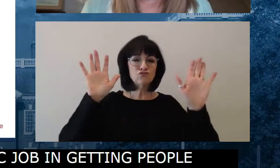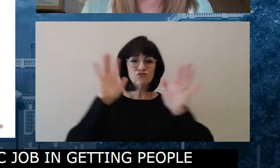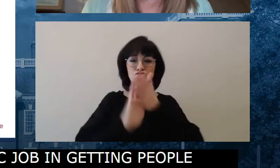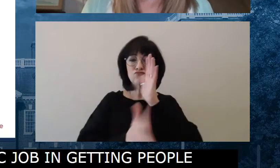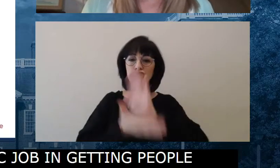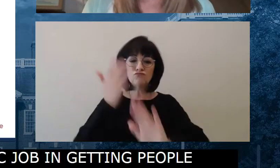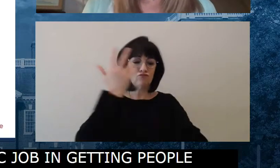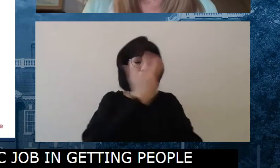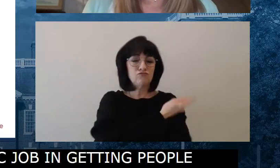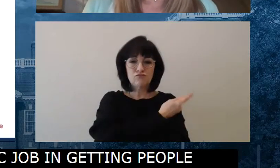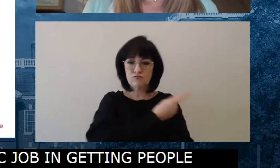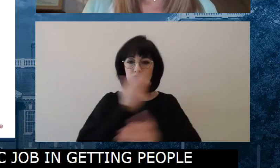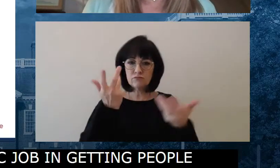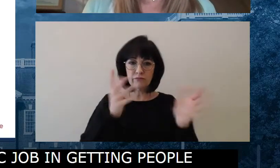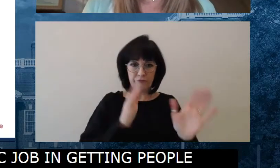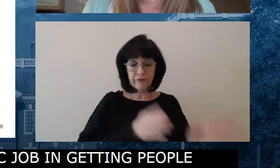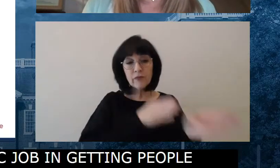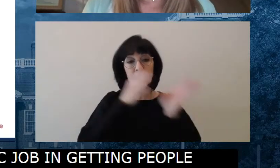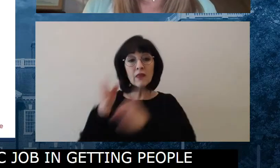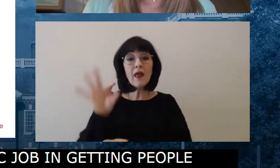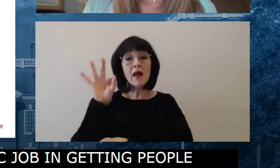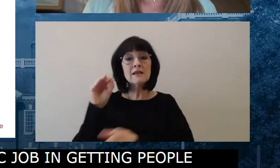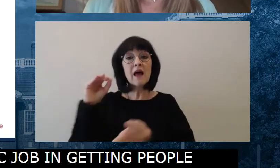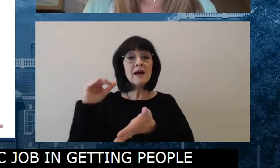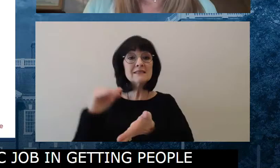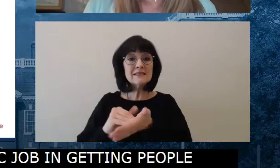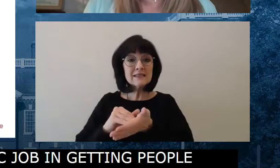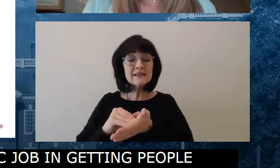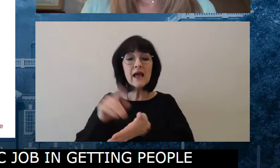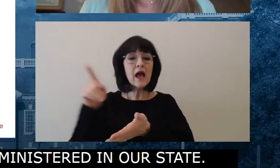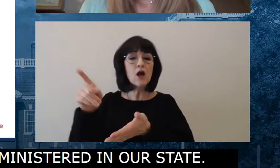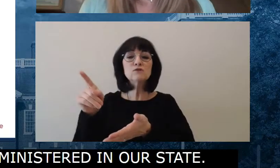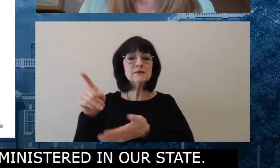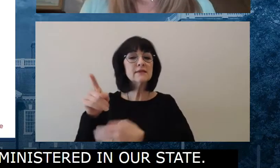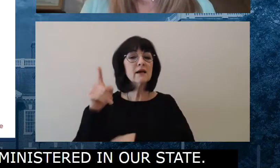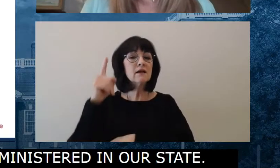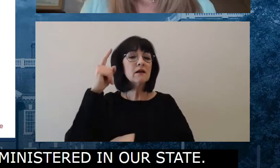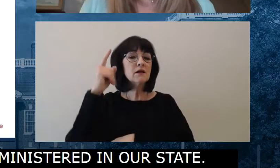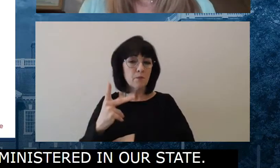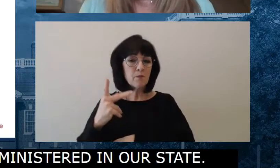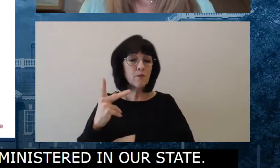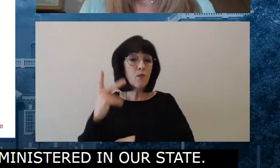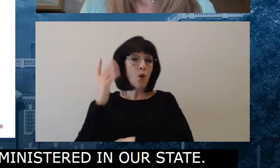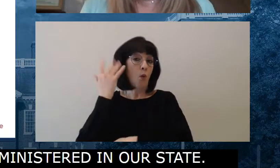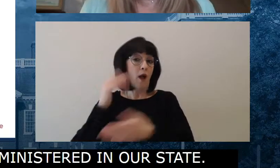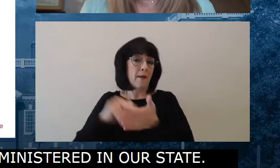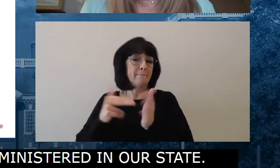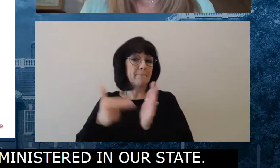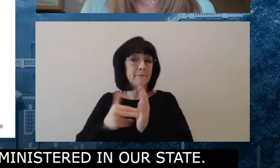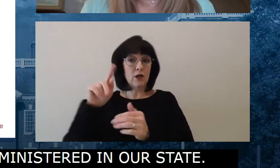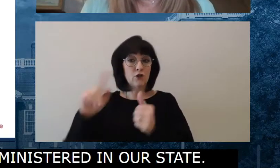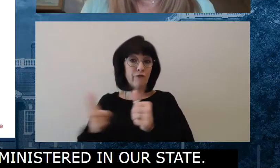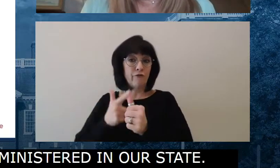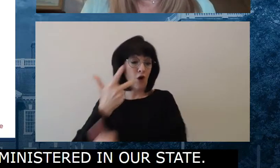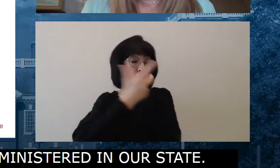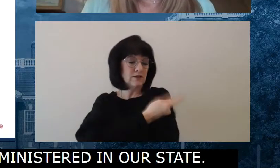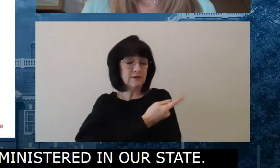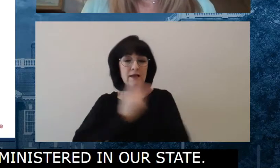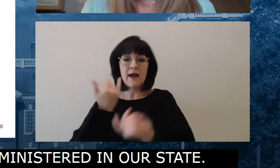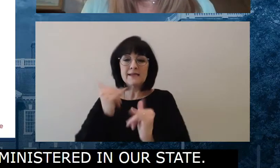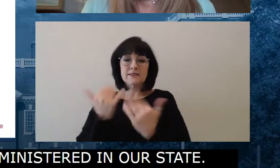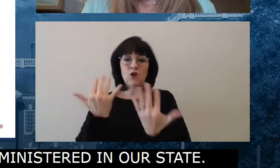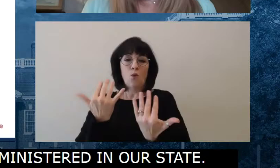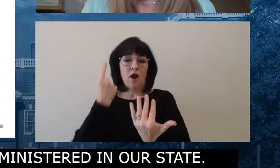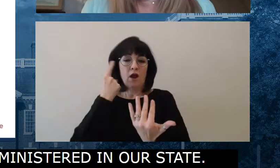over 90,000 who've been partially vaccinated, 74,000 seniors who've been fully vaccinated,